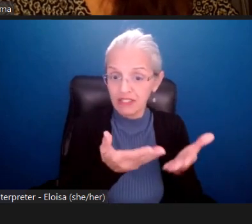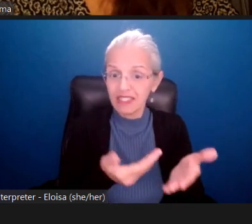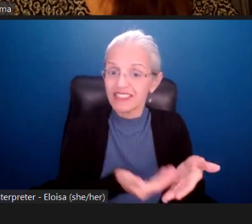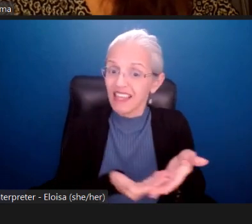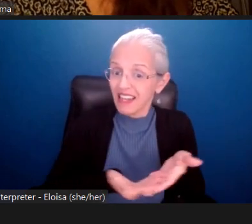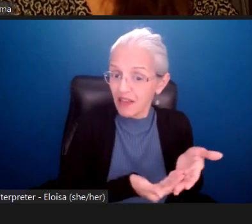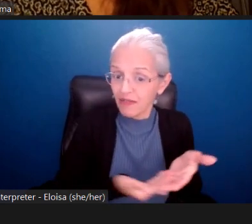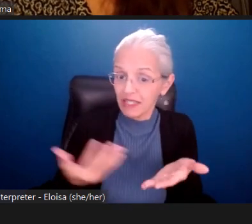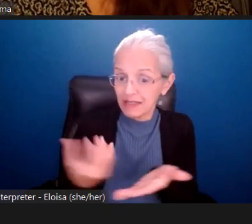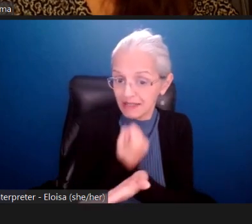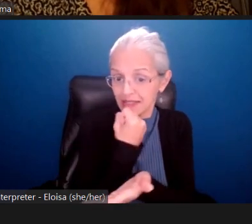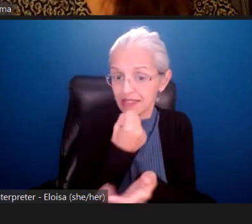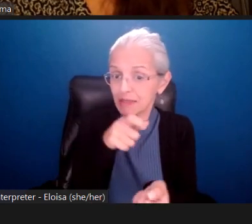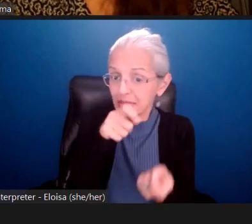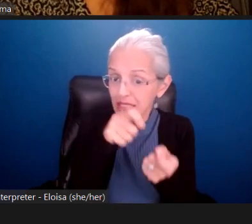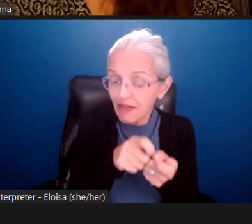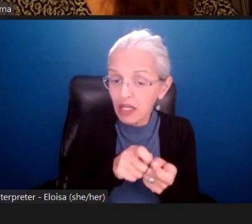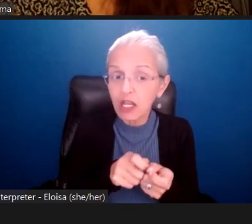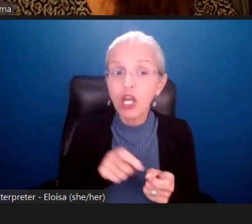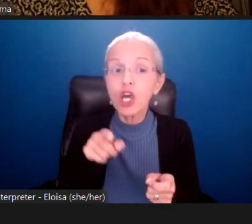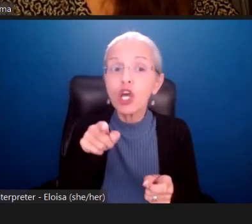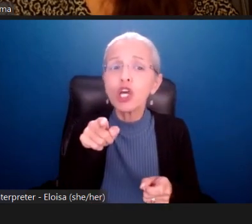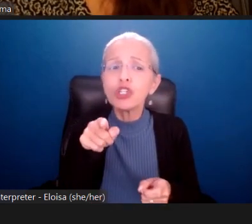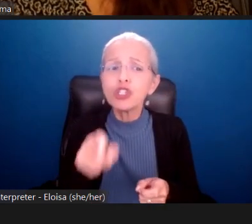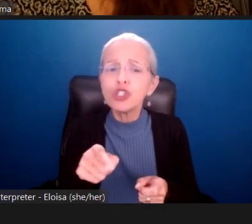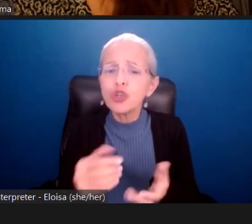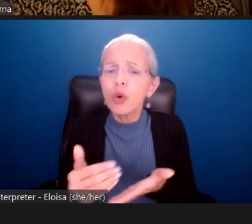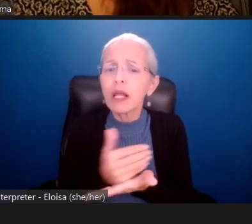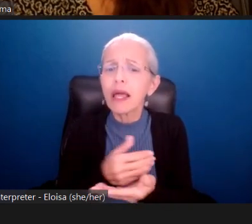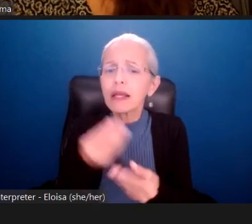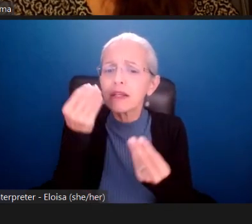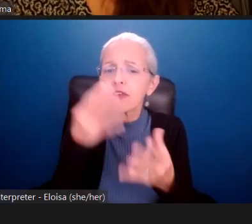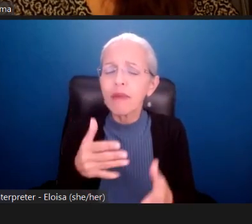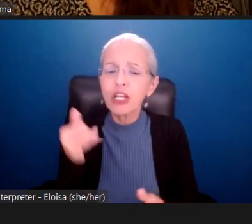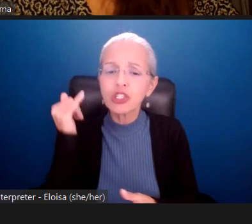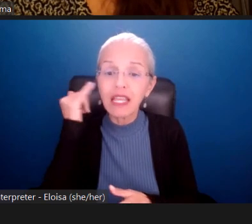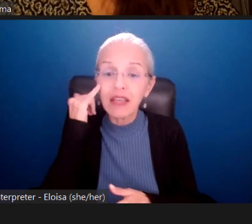info on whether it was a signing, cueing, or listening and spoken language program?